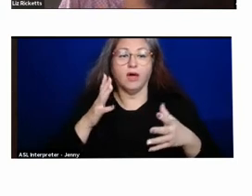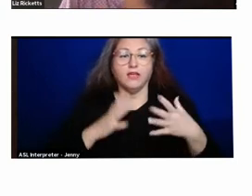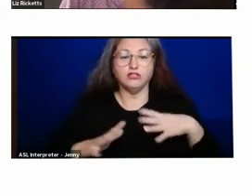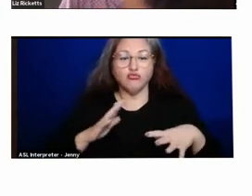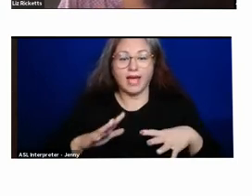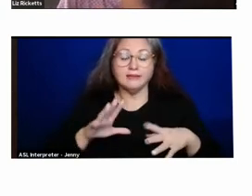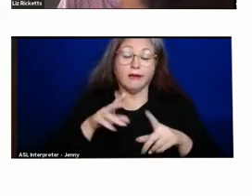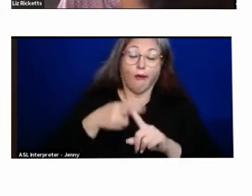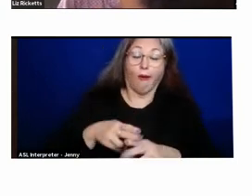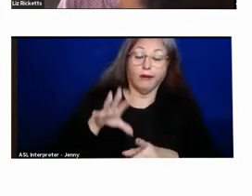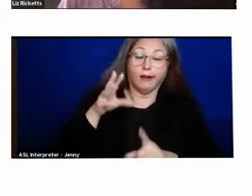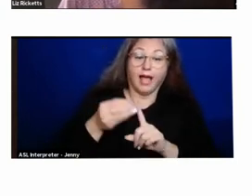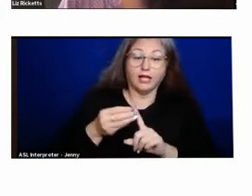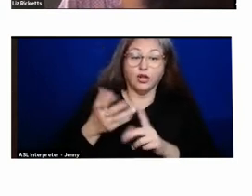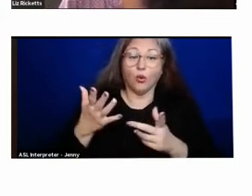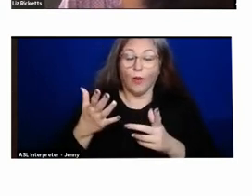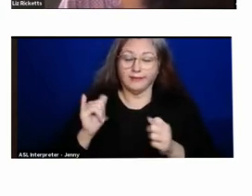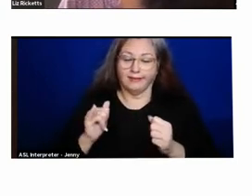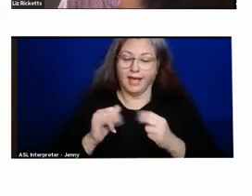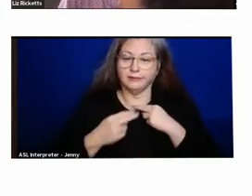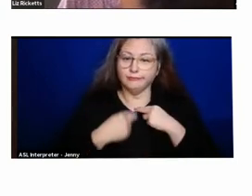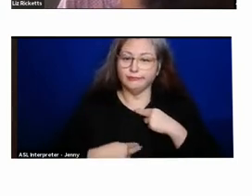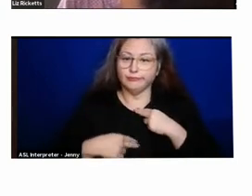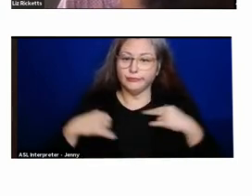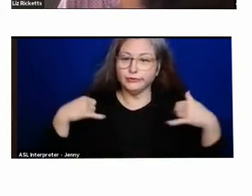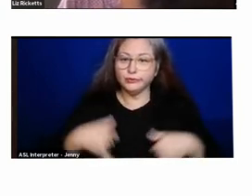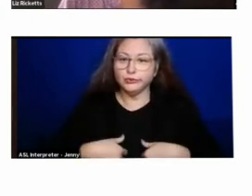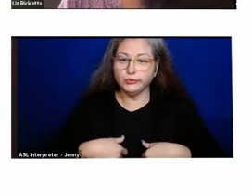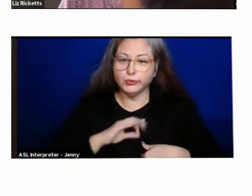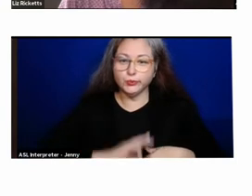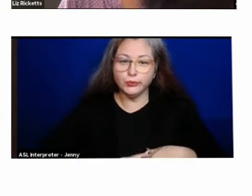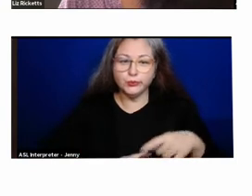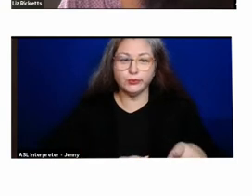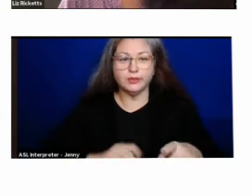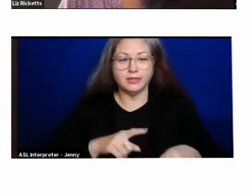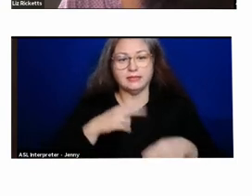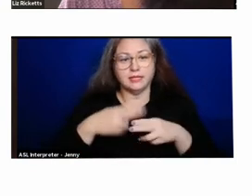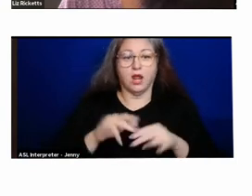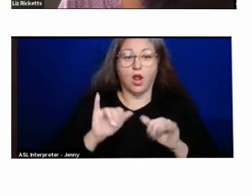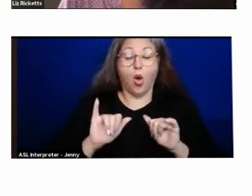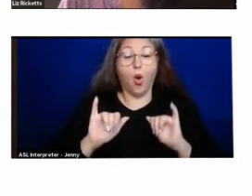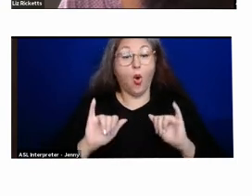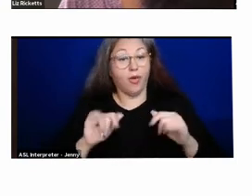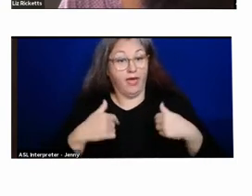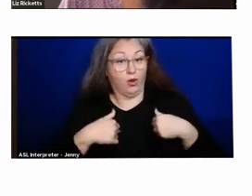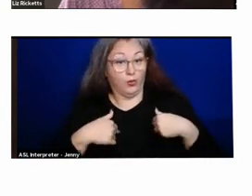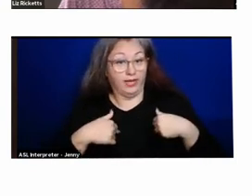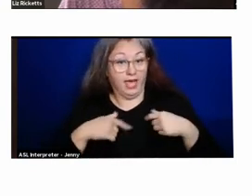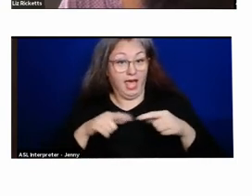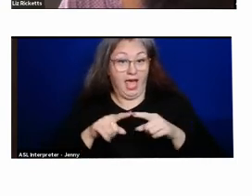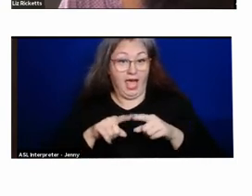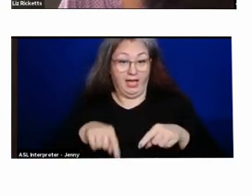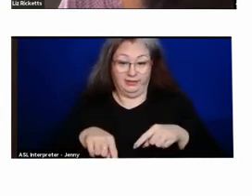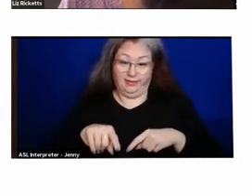Ghana dress or culture is the suit. The suit in the sense that, look, we as a continent or as